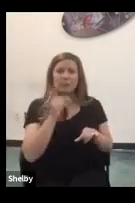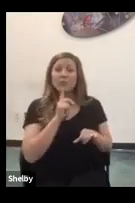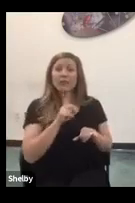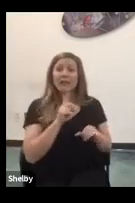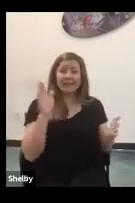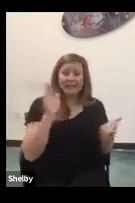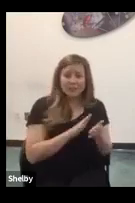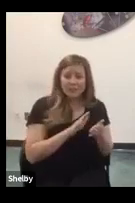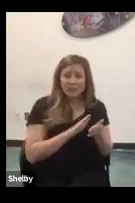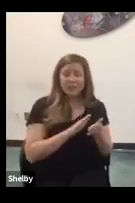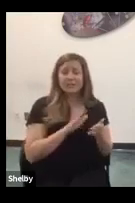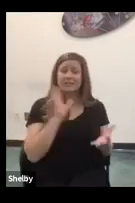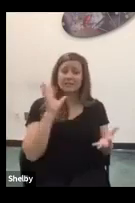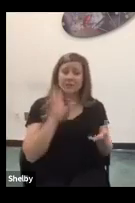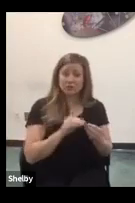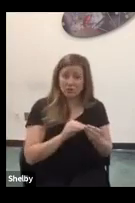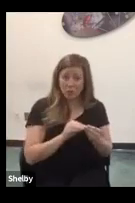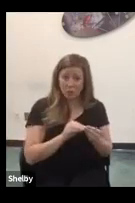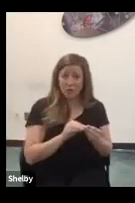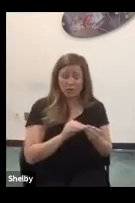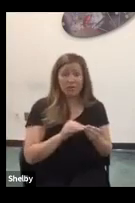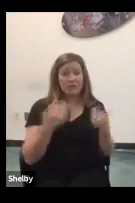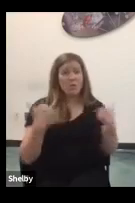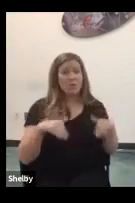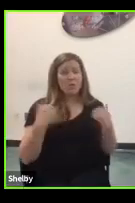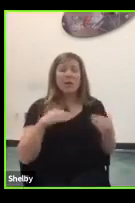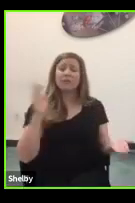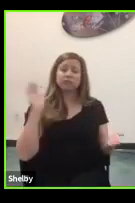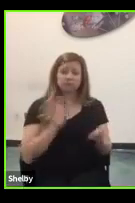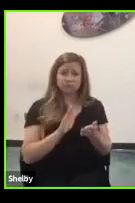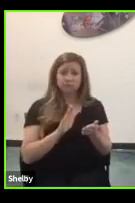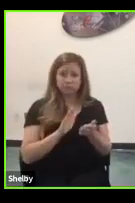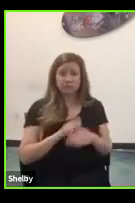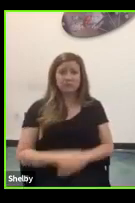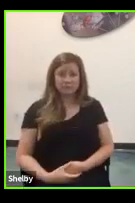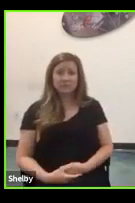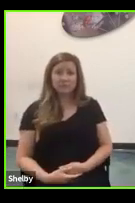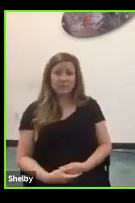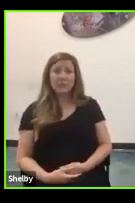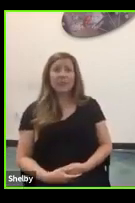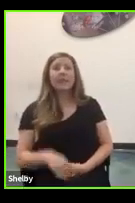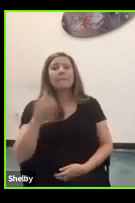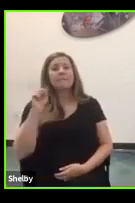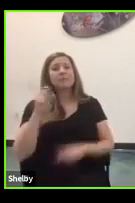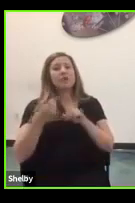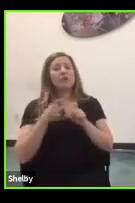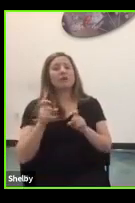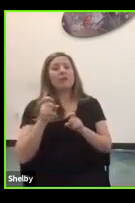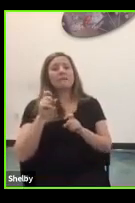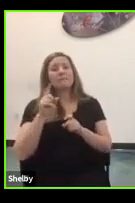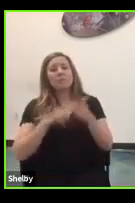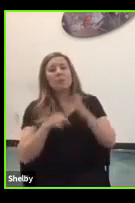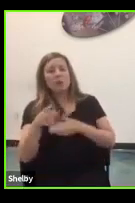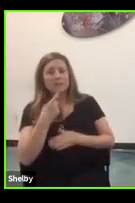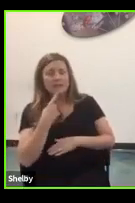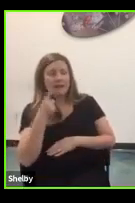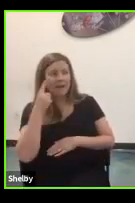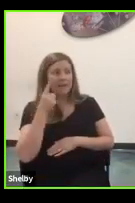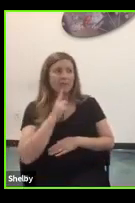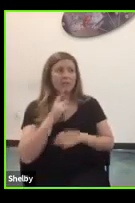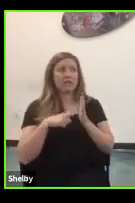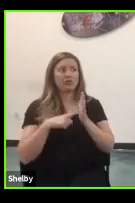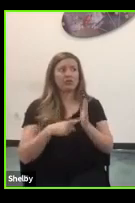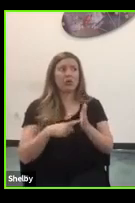the total exponentially in the long run. Yeah, so from what you're saying, I think it